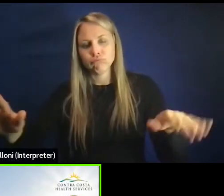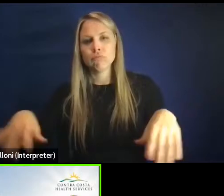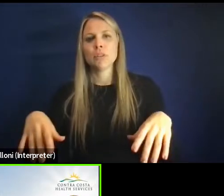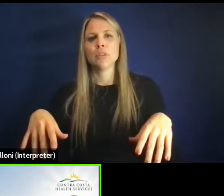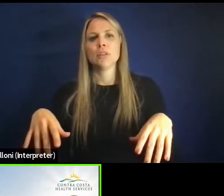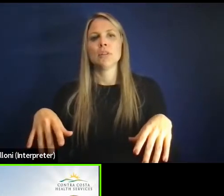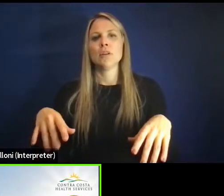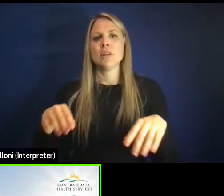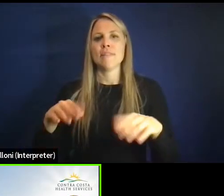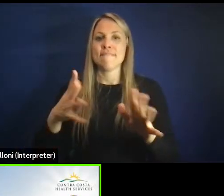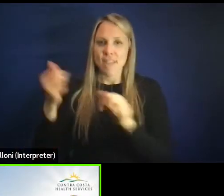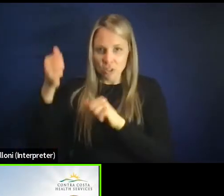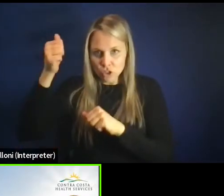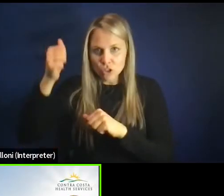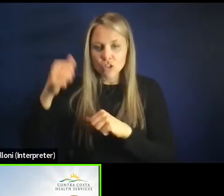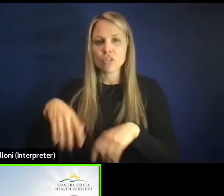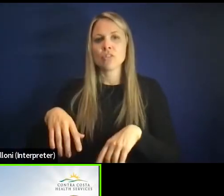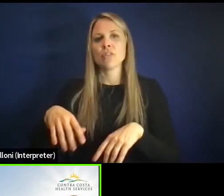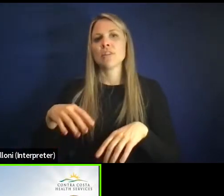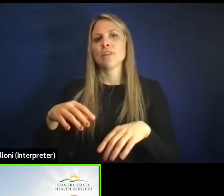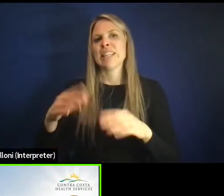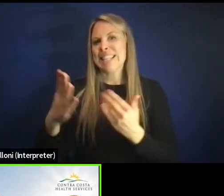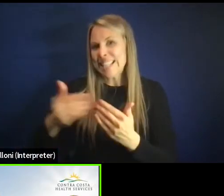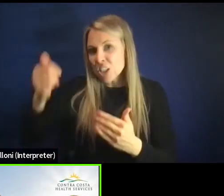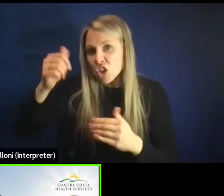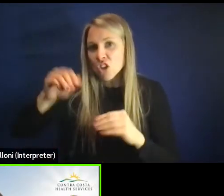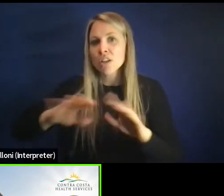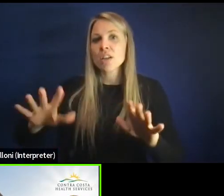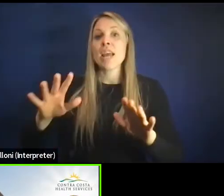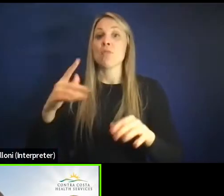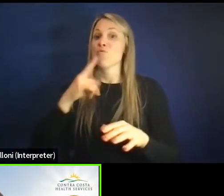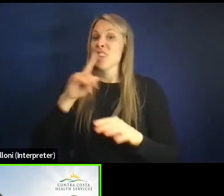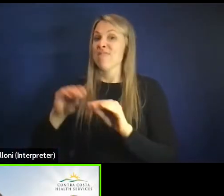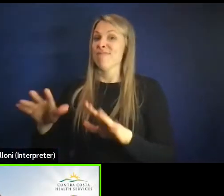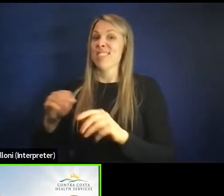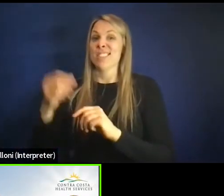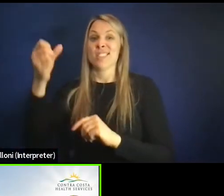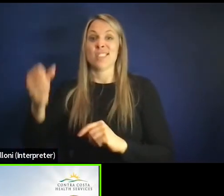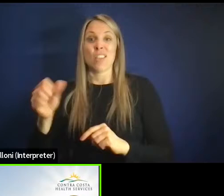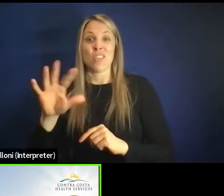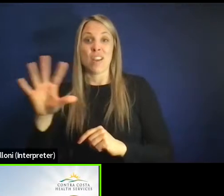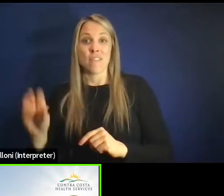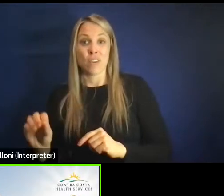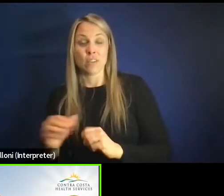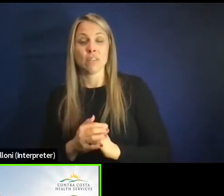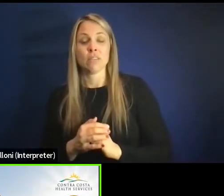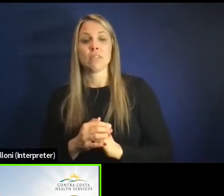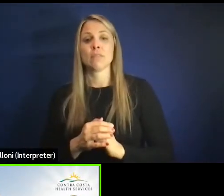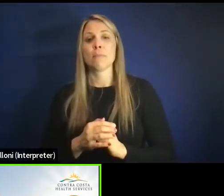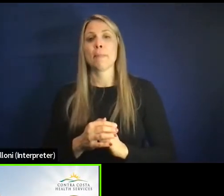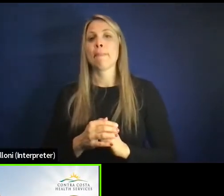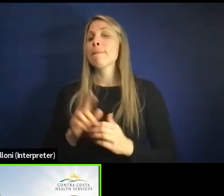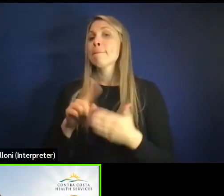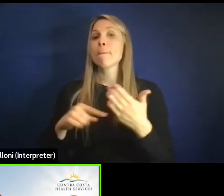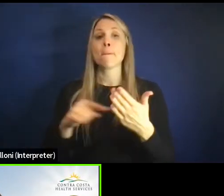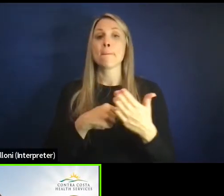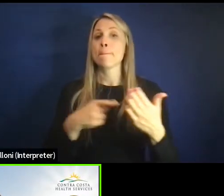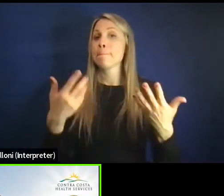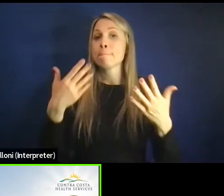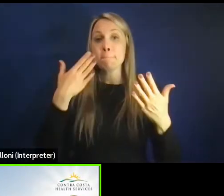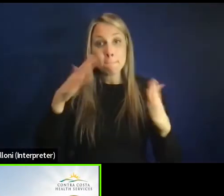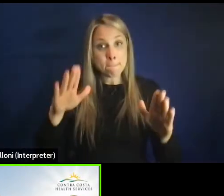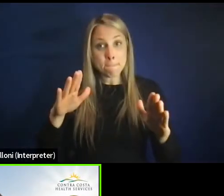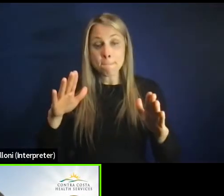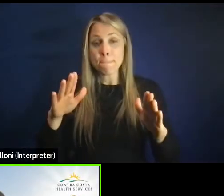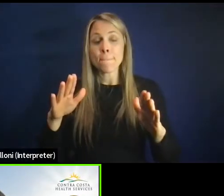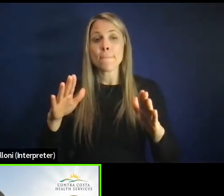spreading very quickly in Southern Africa. What we don't know about this variant